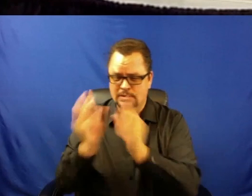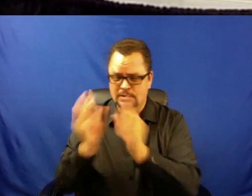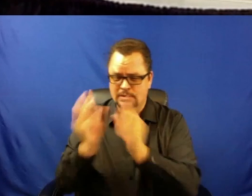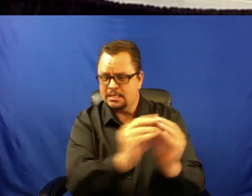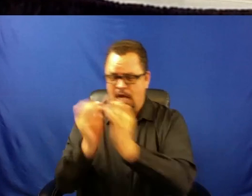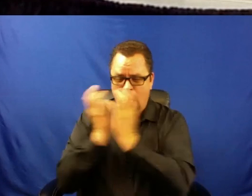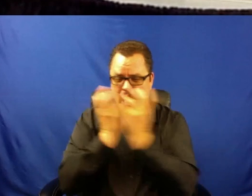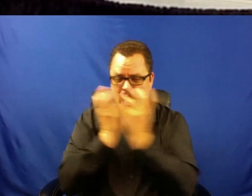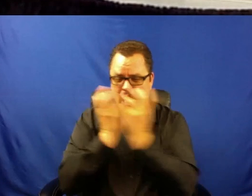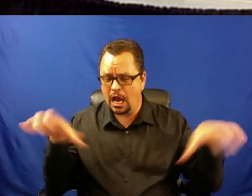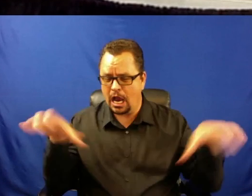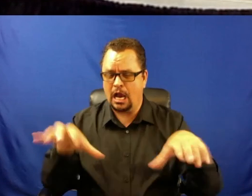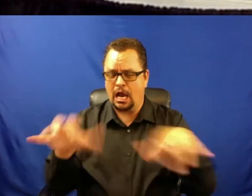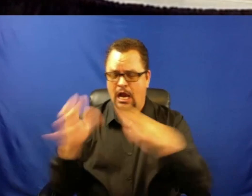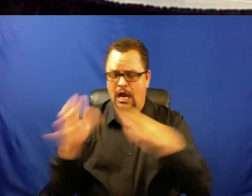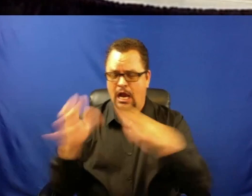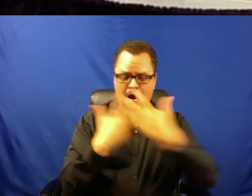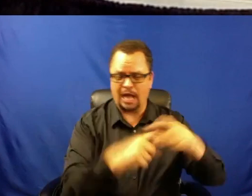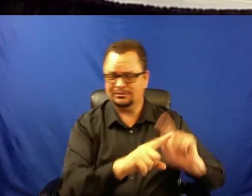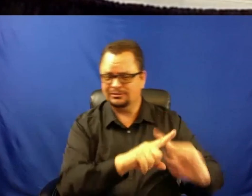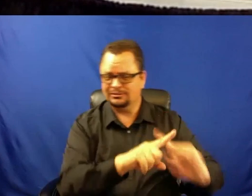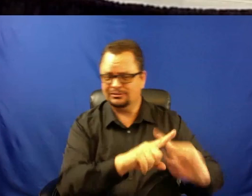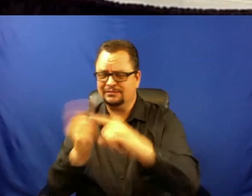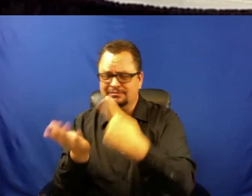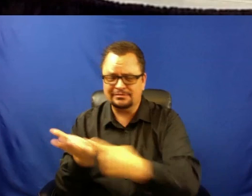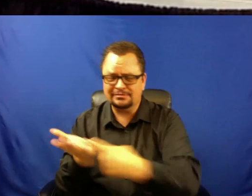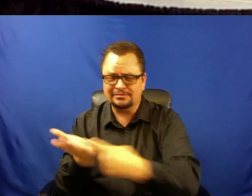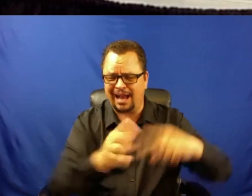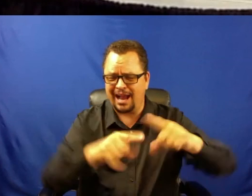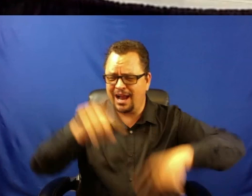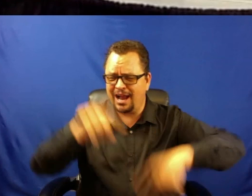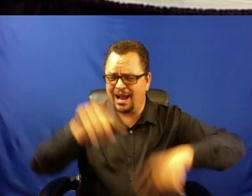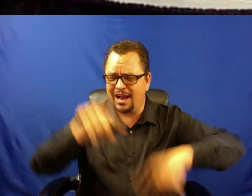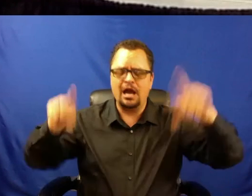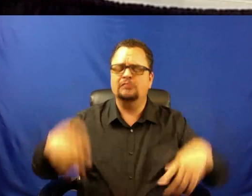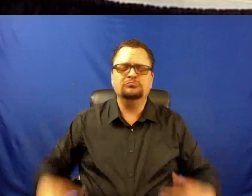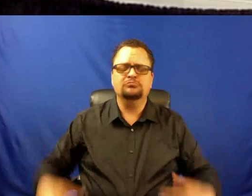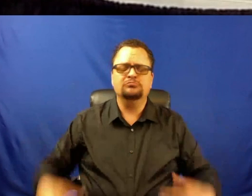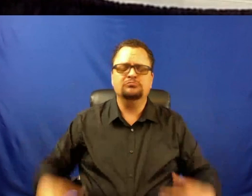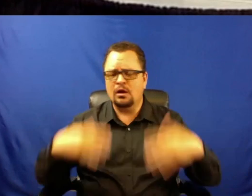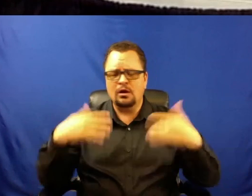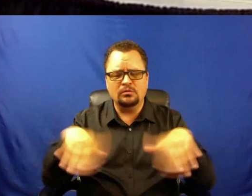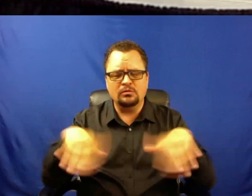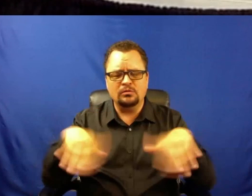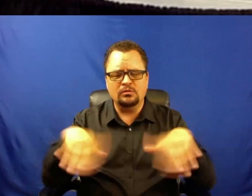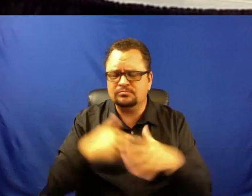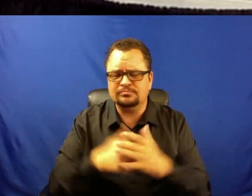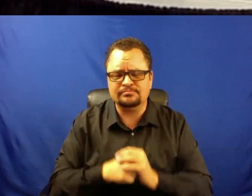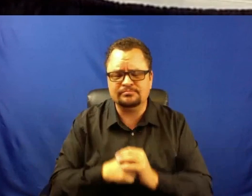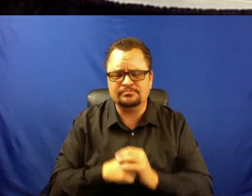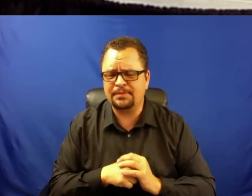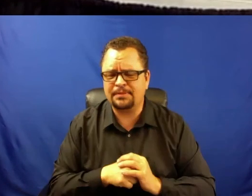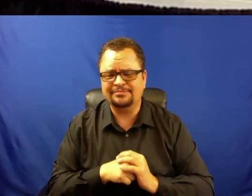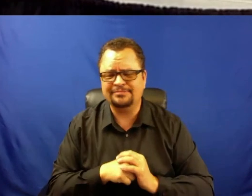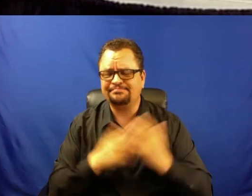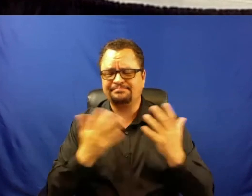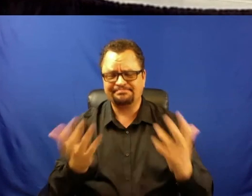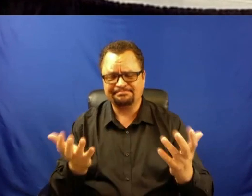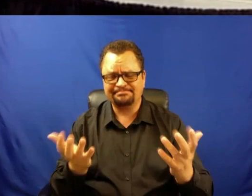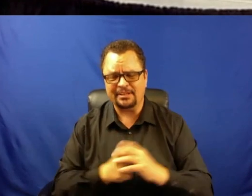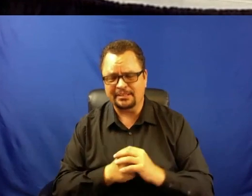or directly, or with some of the phone calls and the interactions. And Haley talked about the reduction